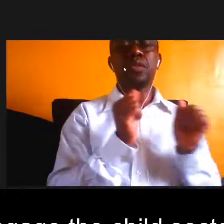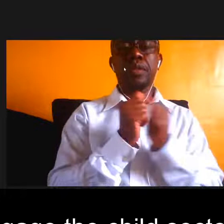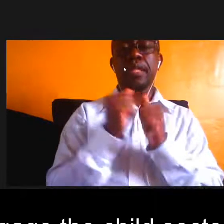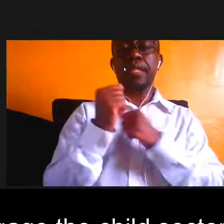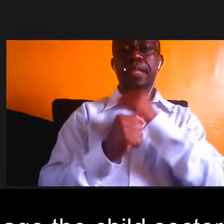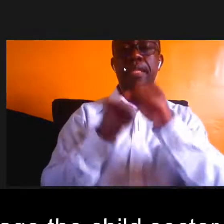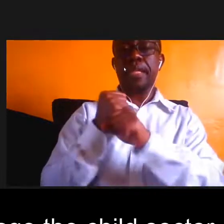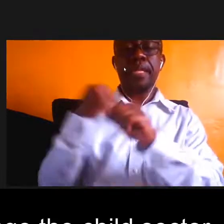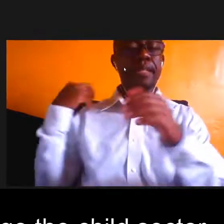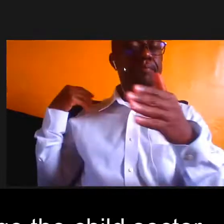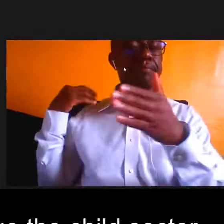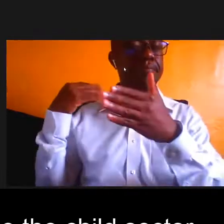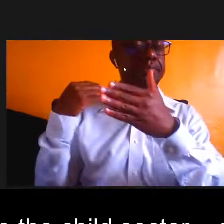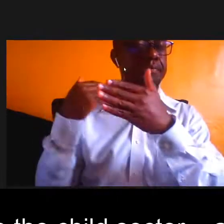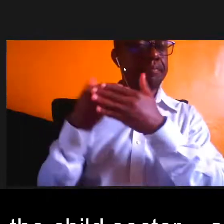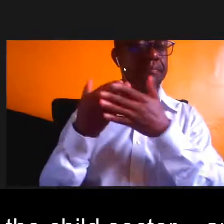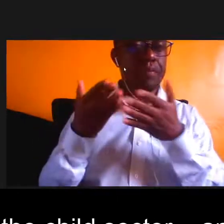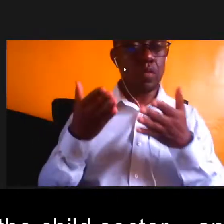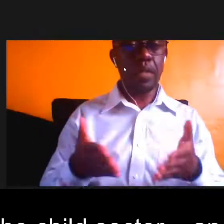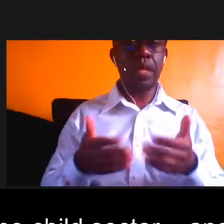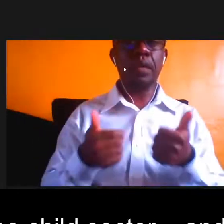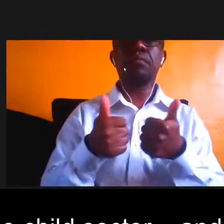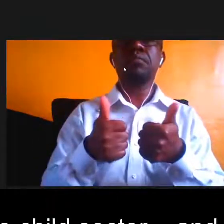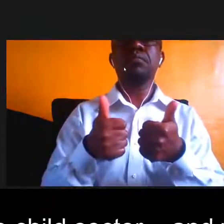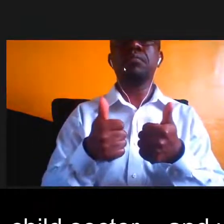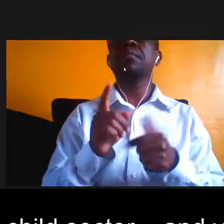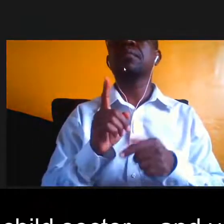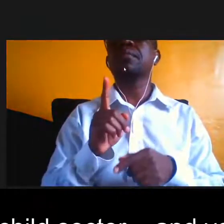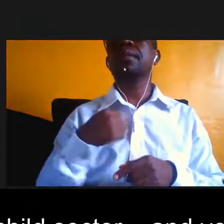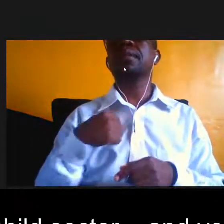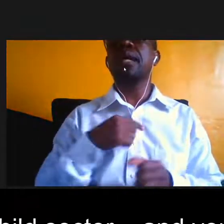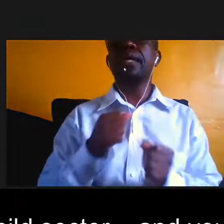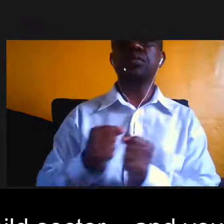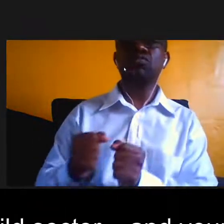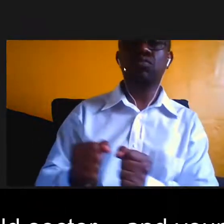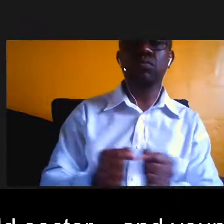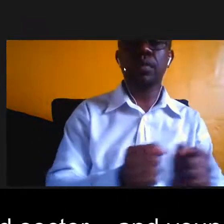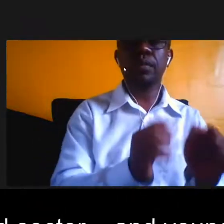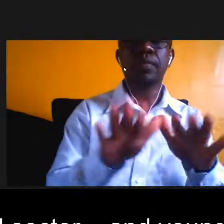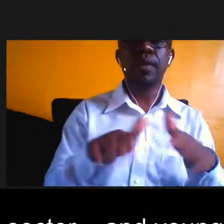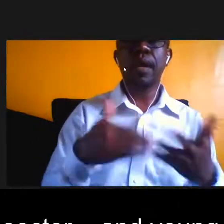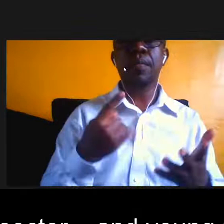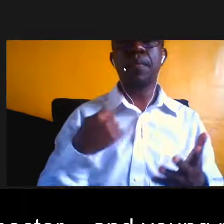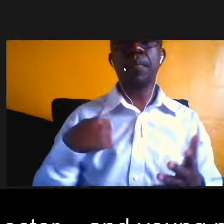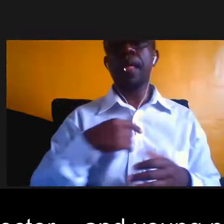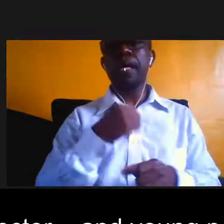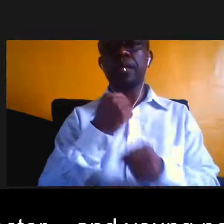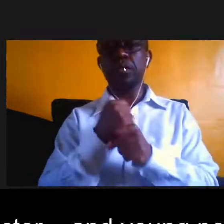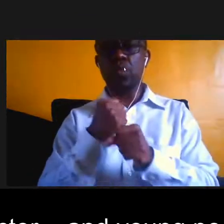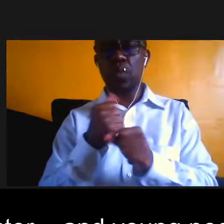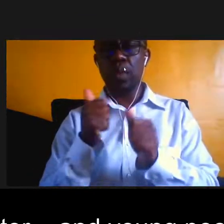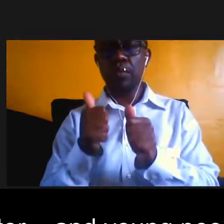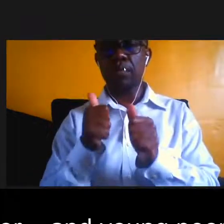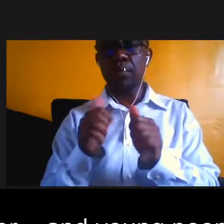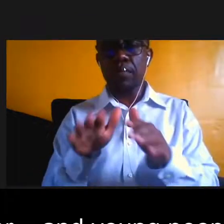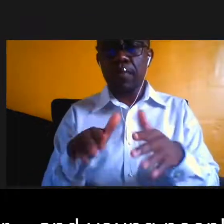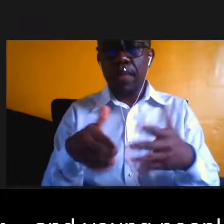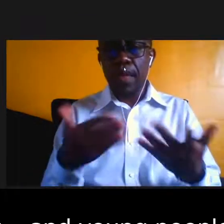Very good achievement. But how do we strategize ourselves? How do we position ourselves to engage further with the